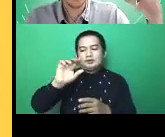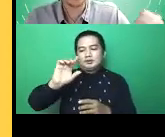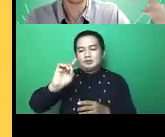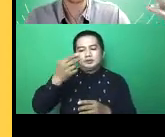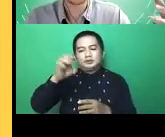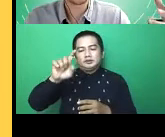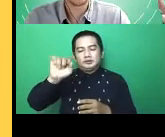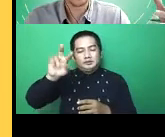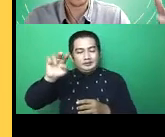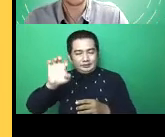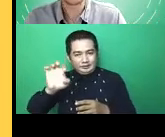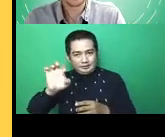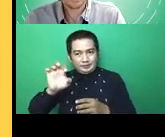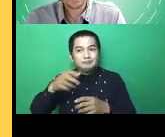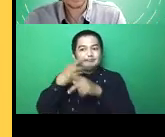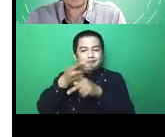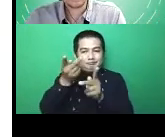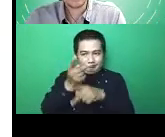technologies make it doable, right?